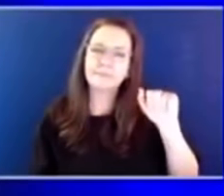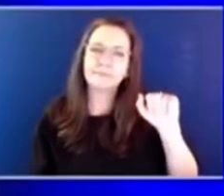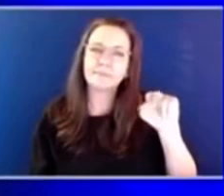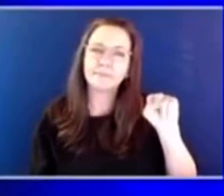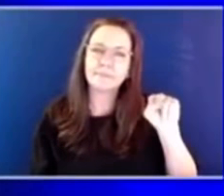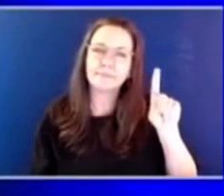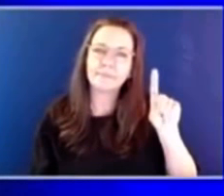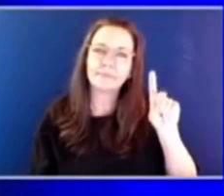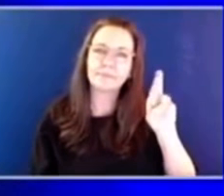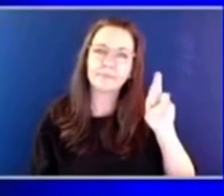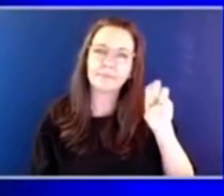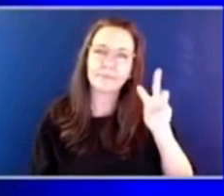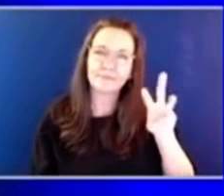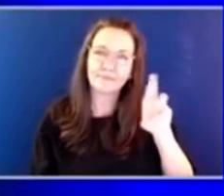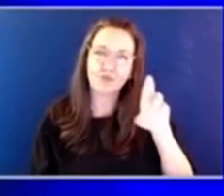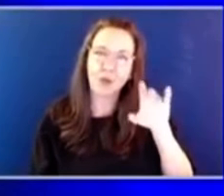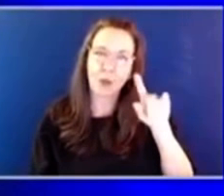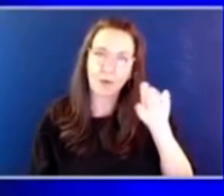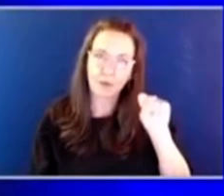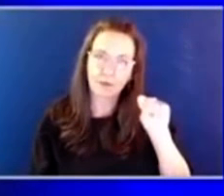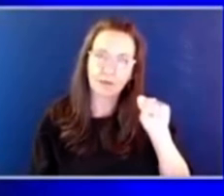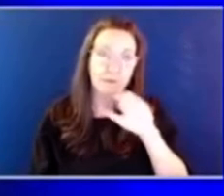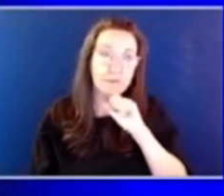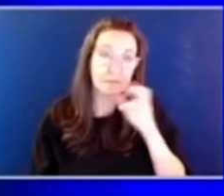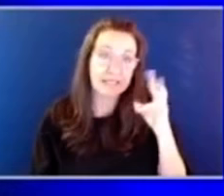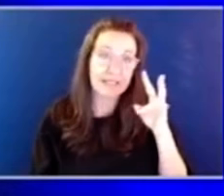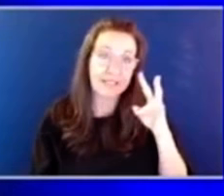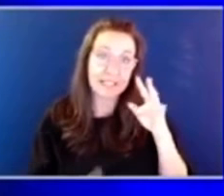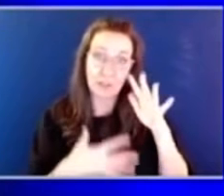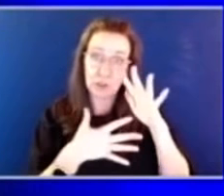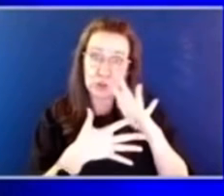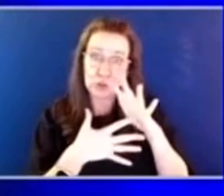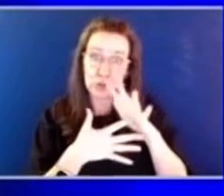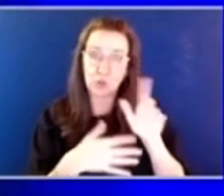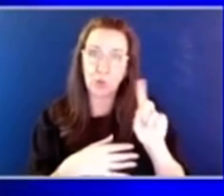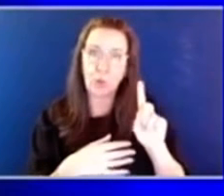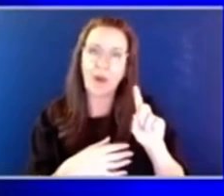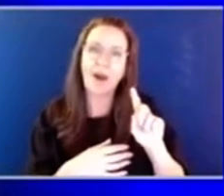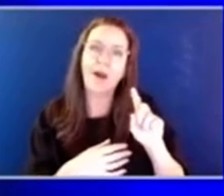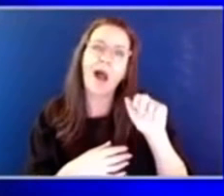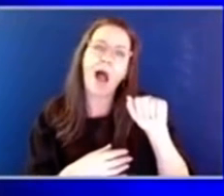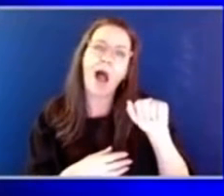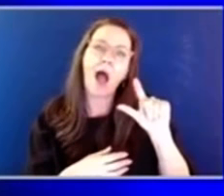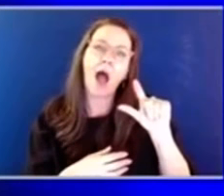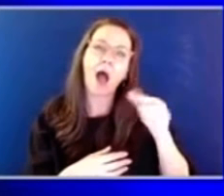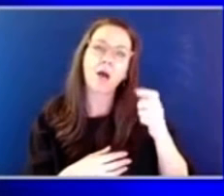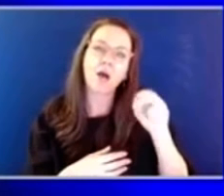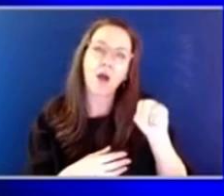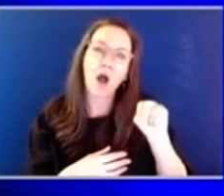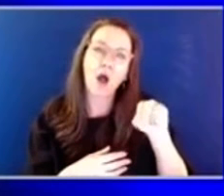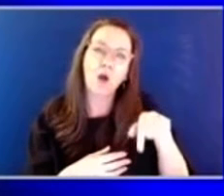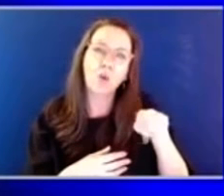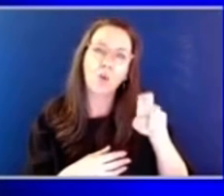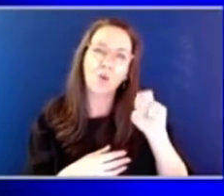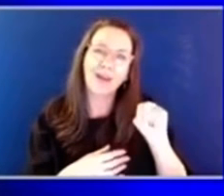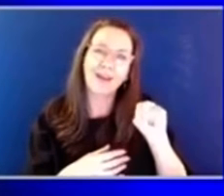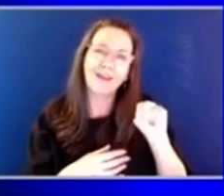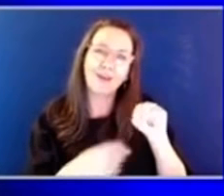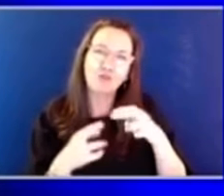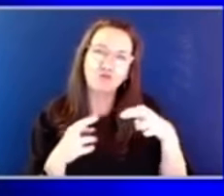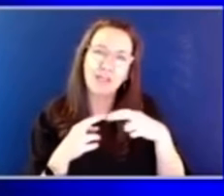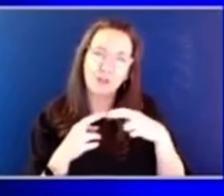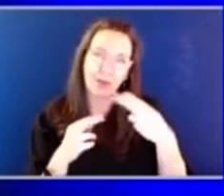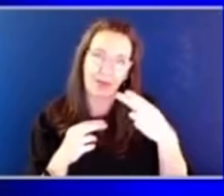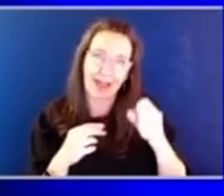I'm Andrew Roberts, a 17-year-old junior at Algonquin Regional High School. To me, diversity is the ability